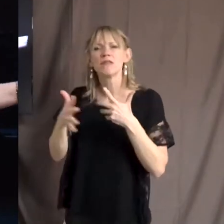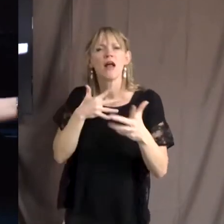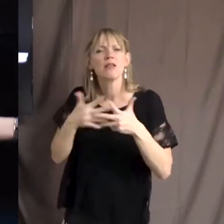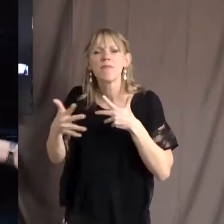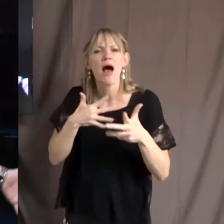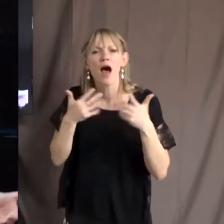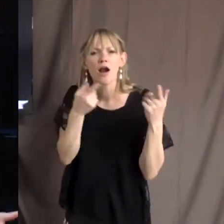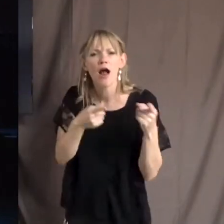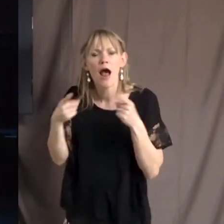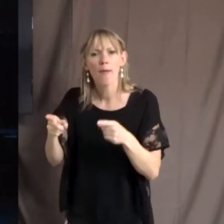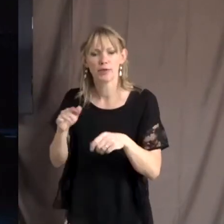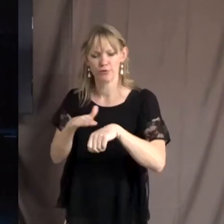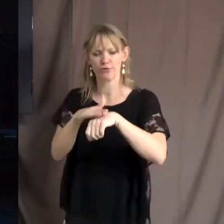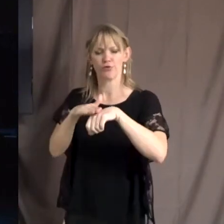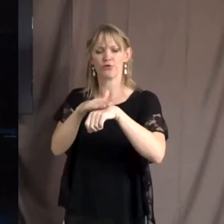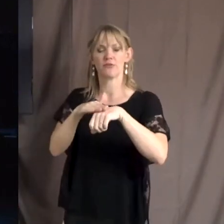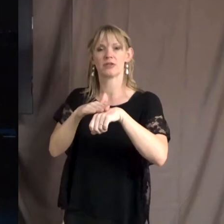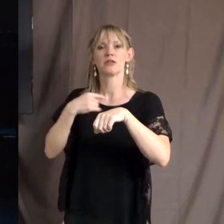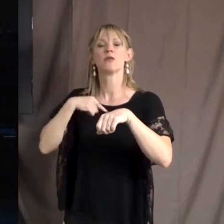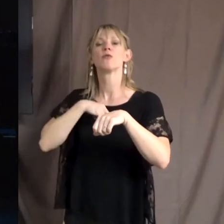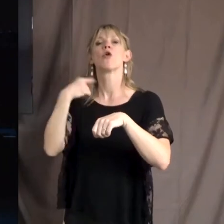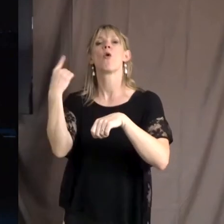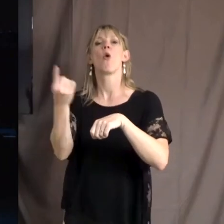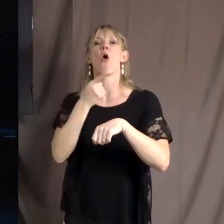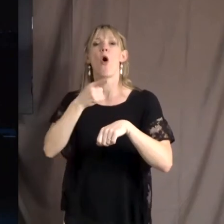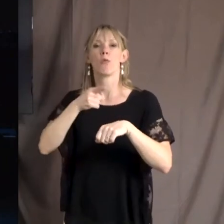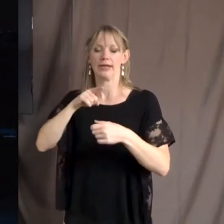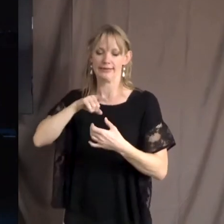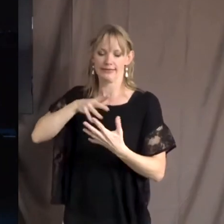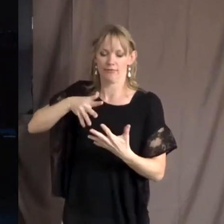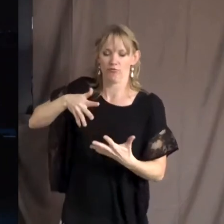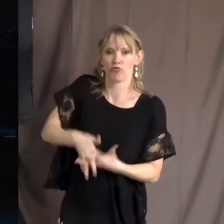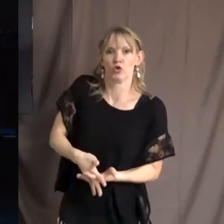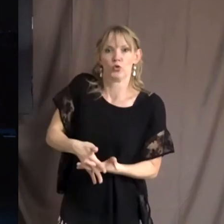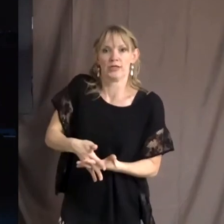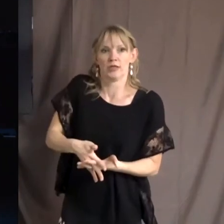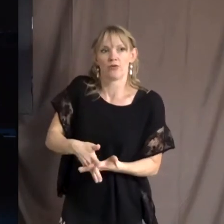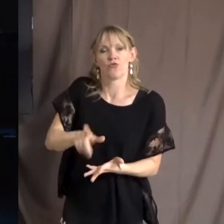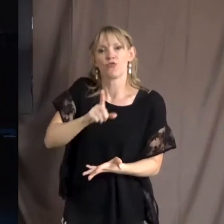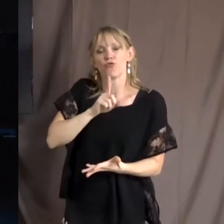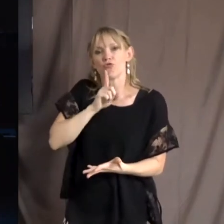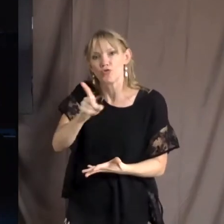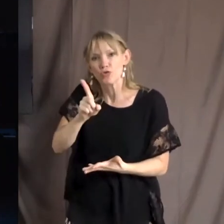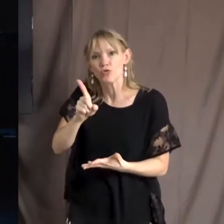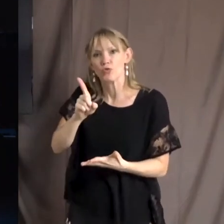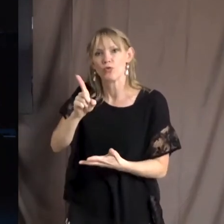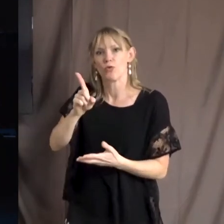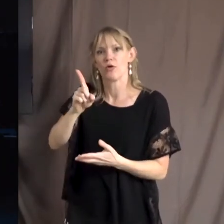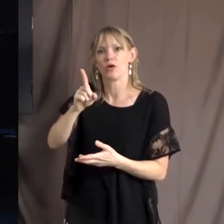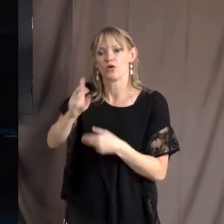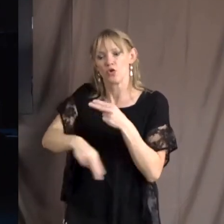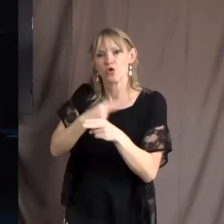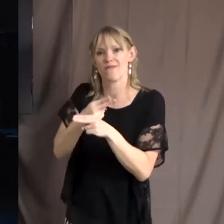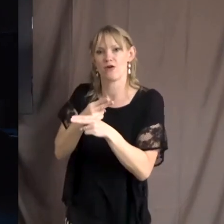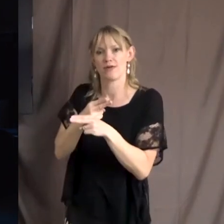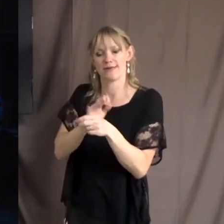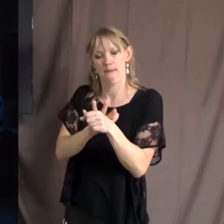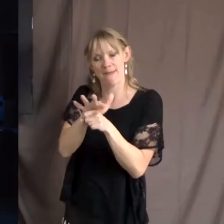level, we are always rooted in the true abundant nature of the universe. And we are